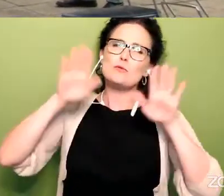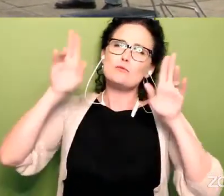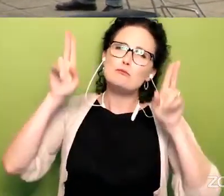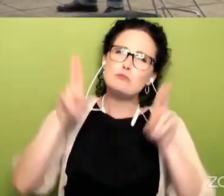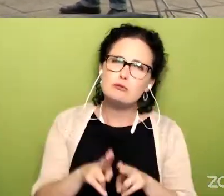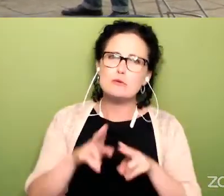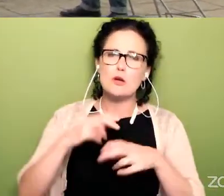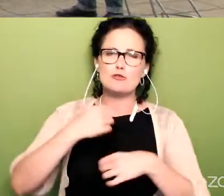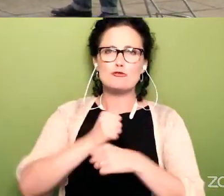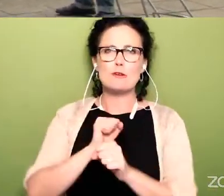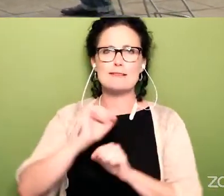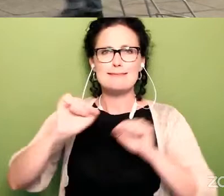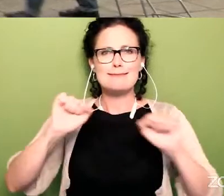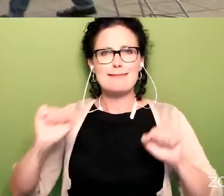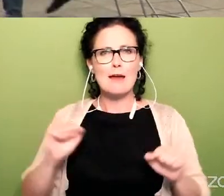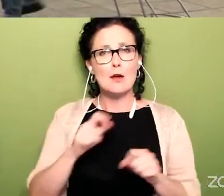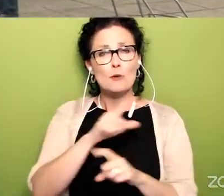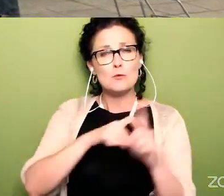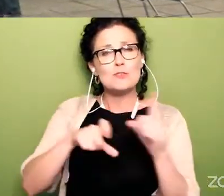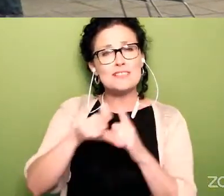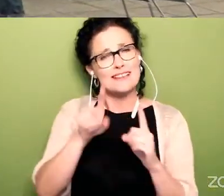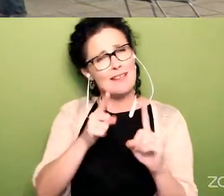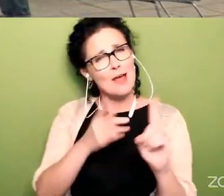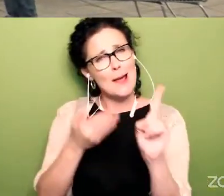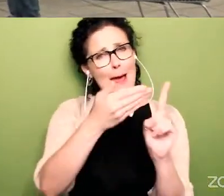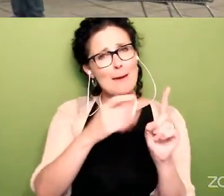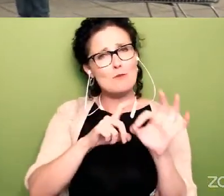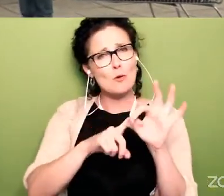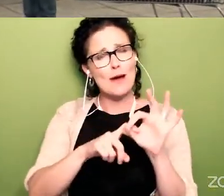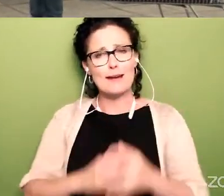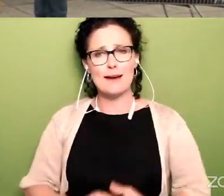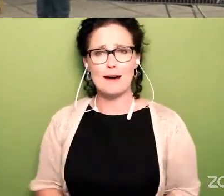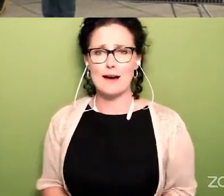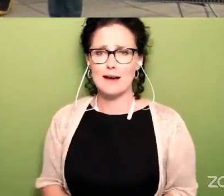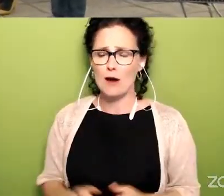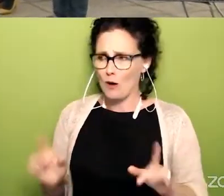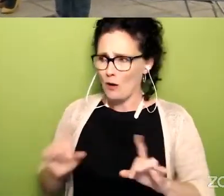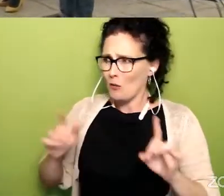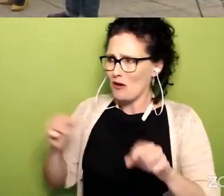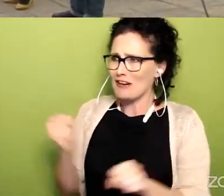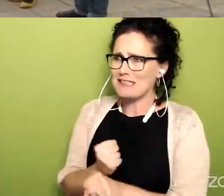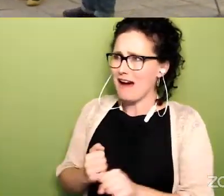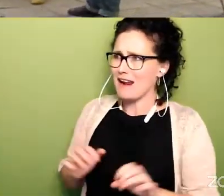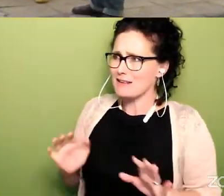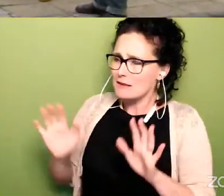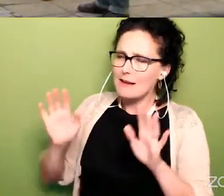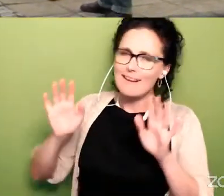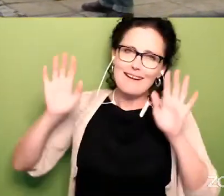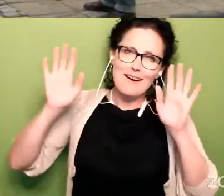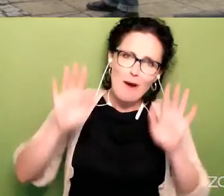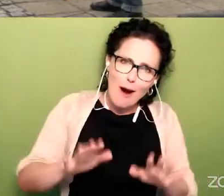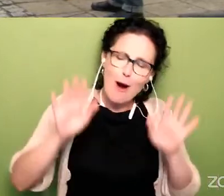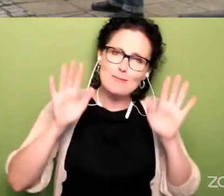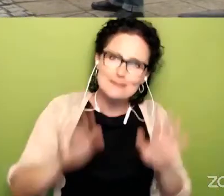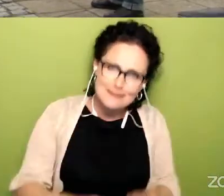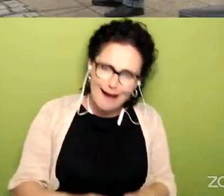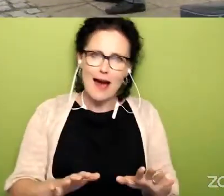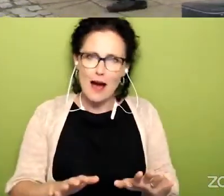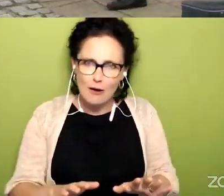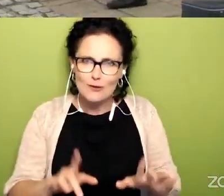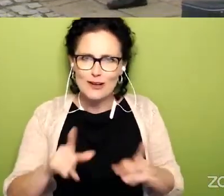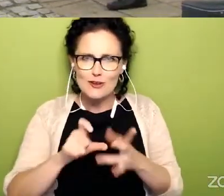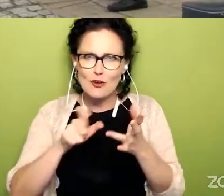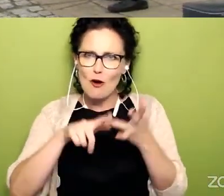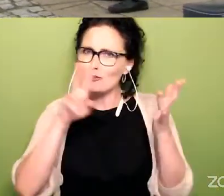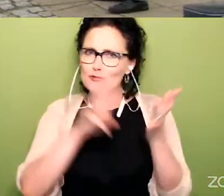to live here, then you're going to have to show some respect. Sparks! No, I'm not saying they can't live here. Just don't be so, be grateful. Did you not hear me?